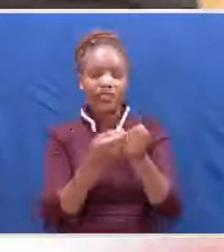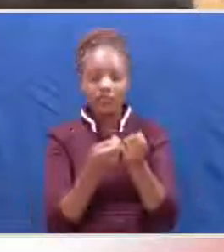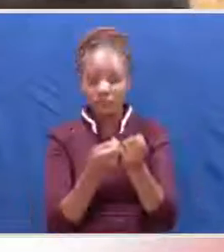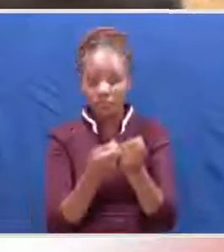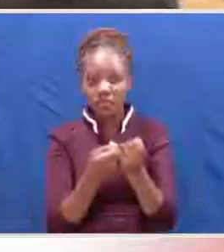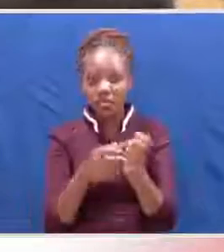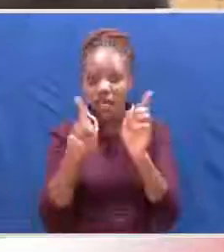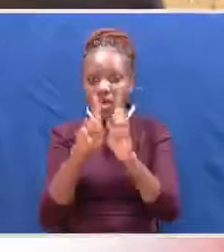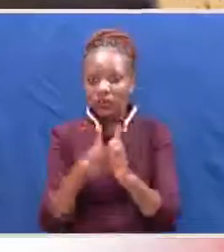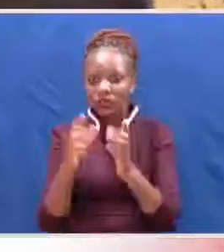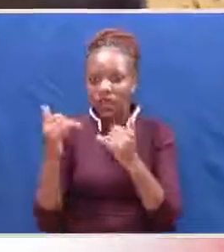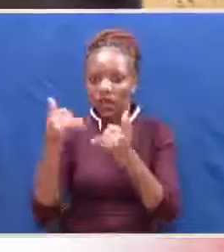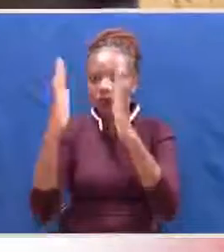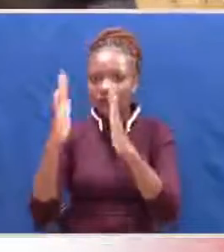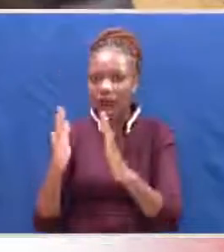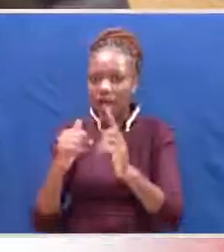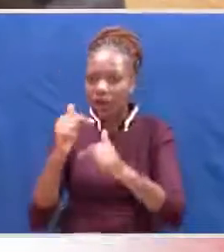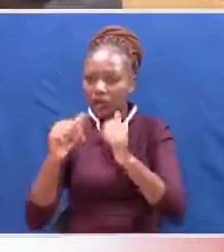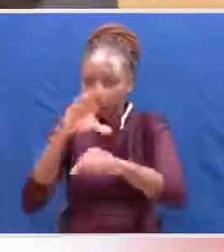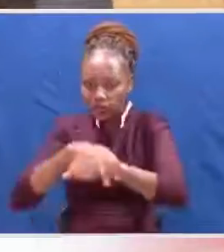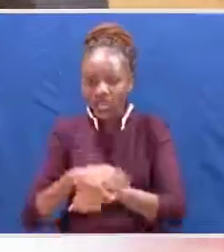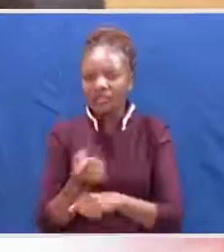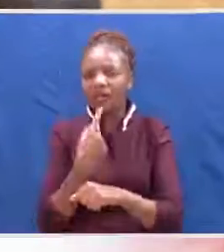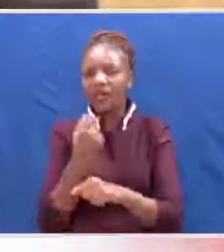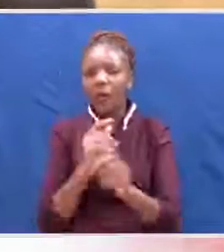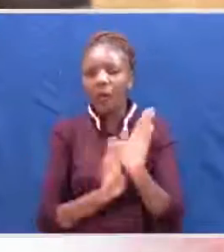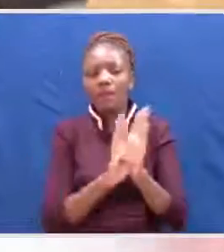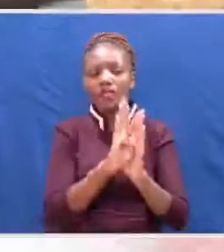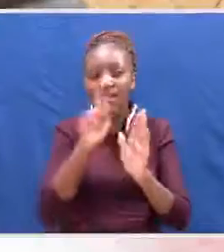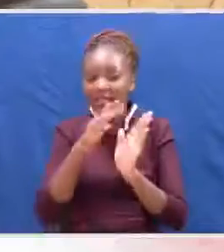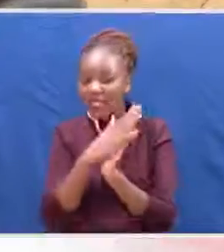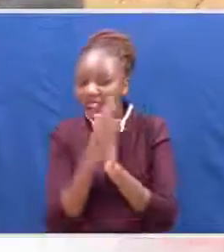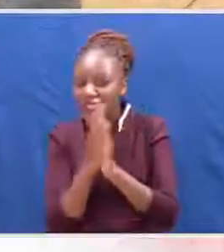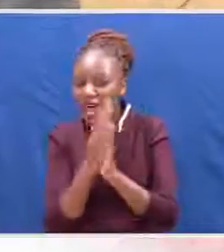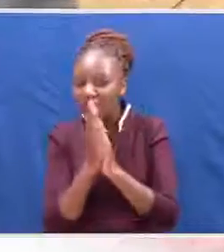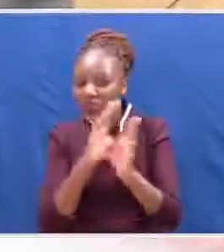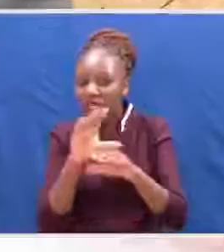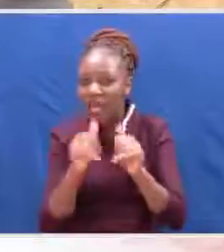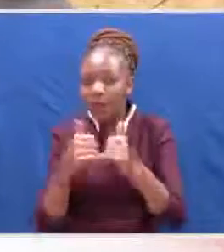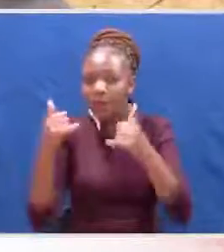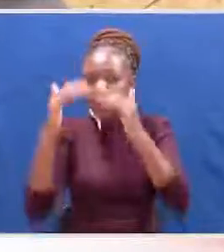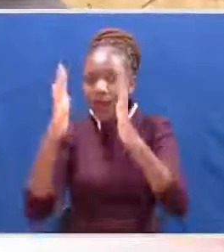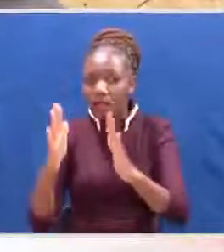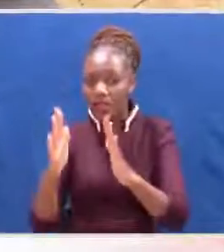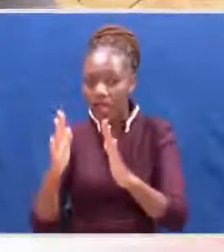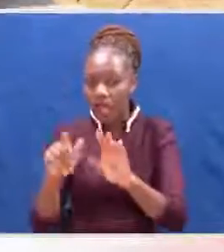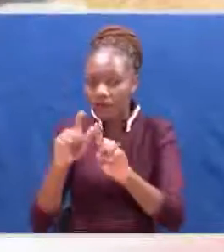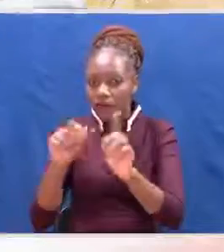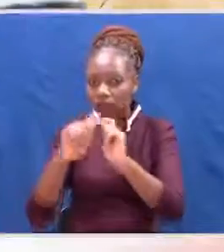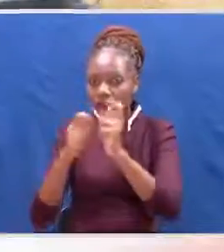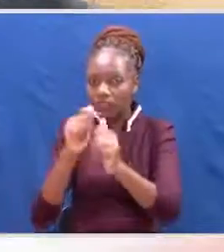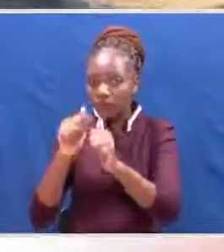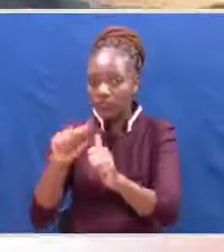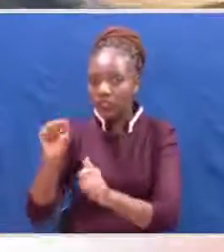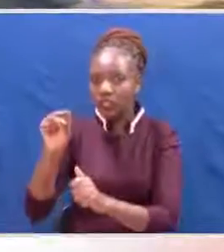that has kept him on medical beds to date. This is a story of former Sony Sugar striker Daniel